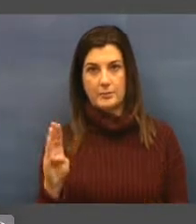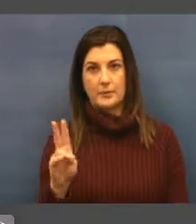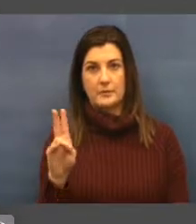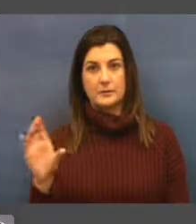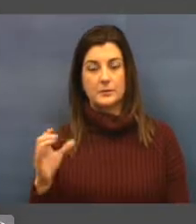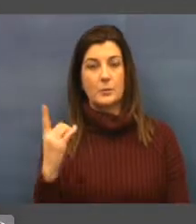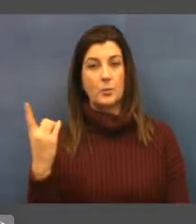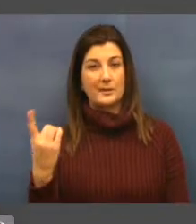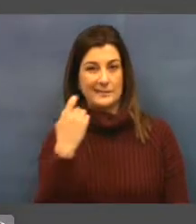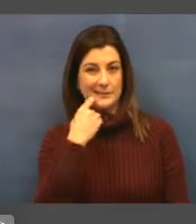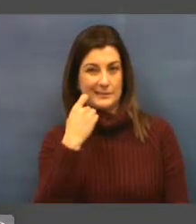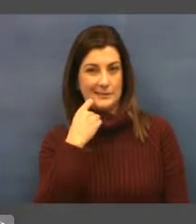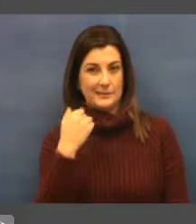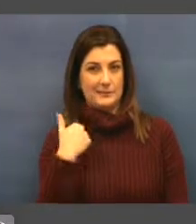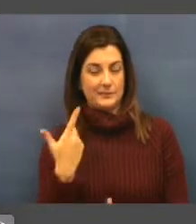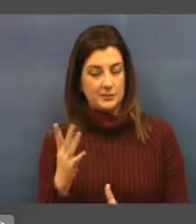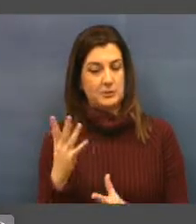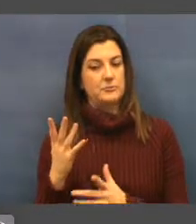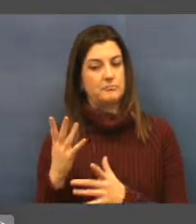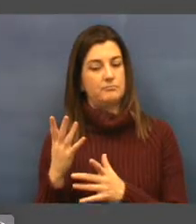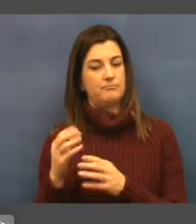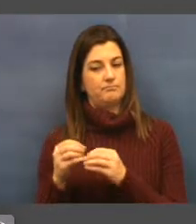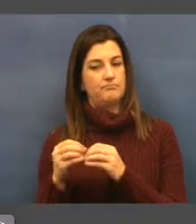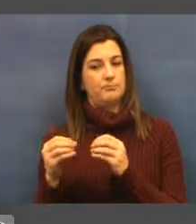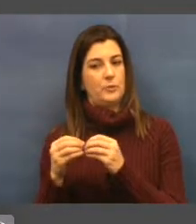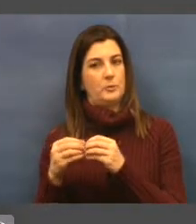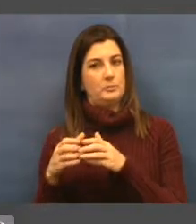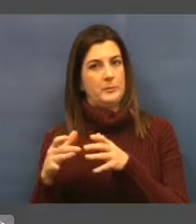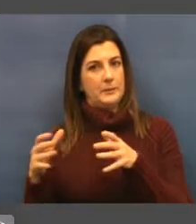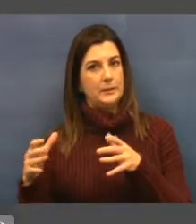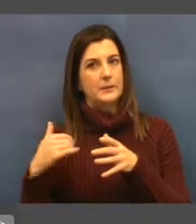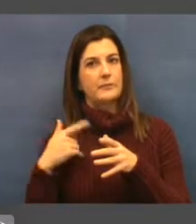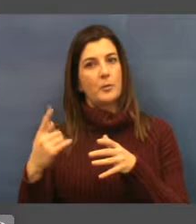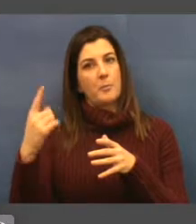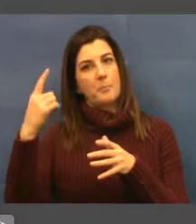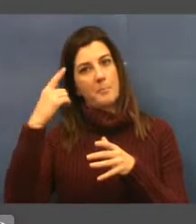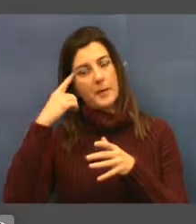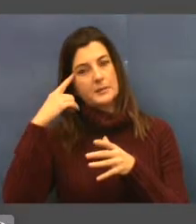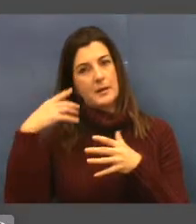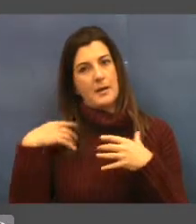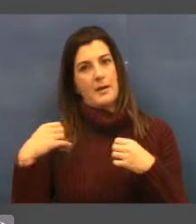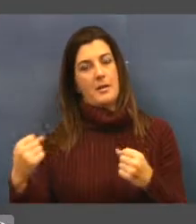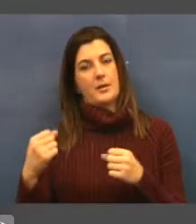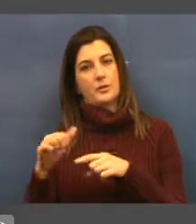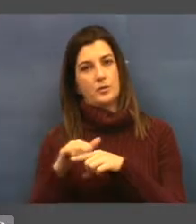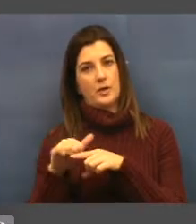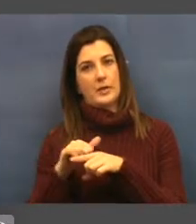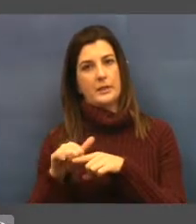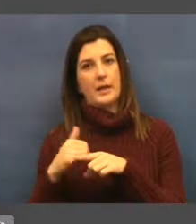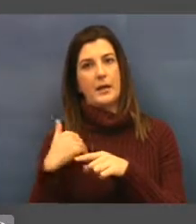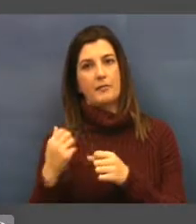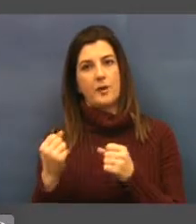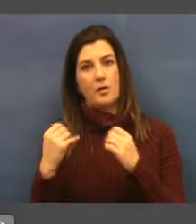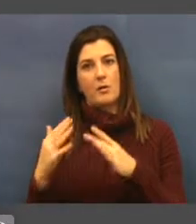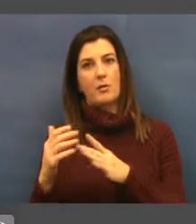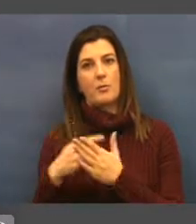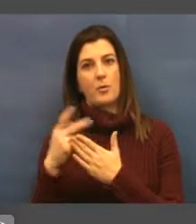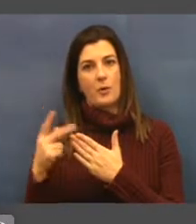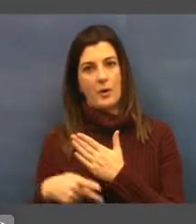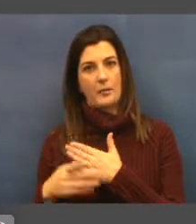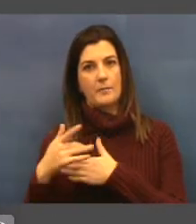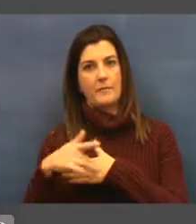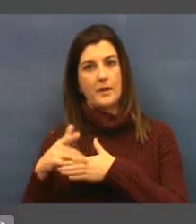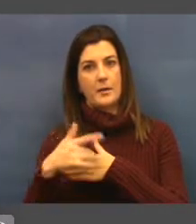most recent areas that we've been expanding in is the area of mental health training. And we have a lot of programs that are